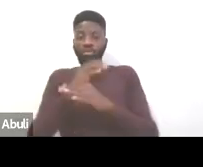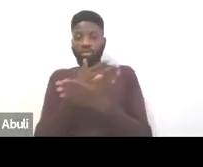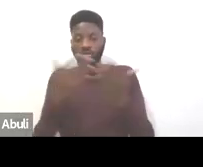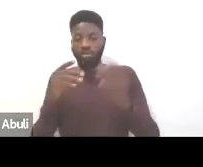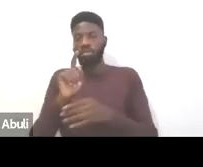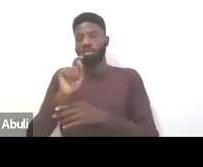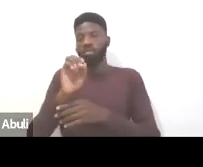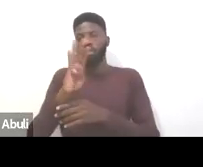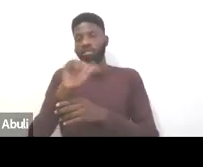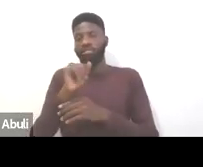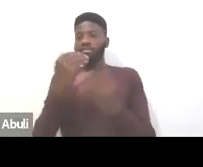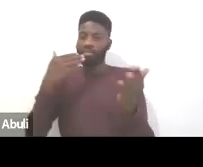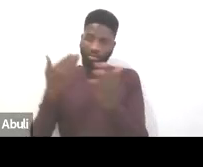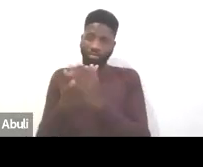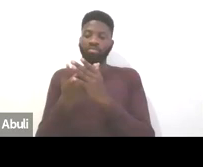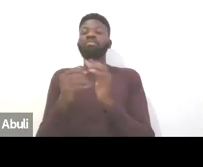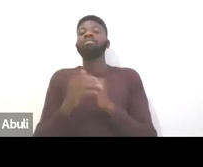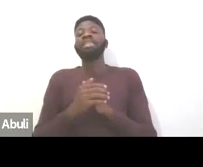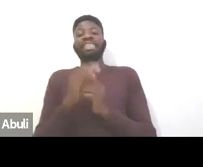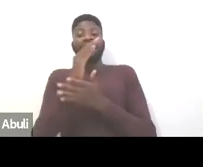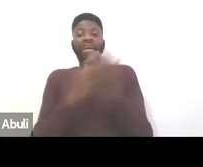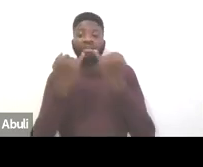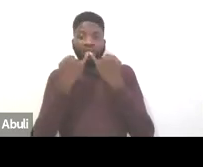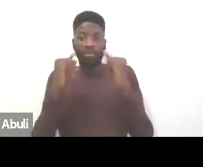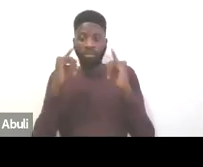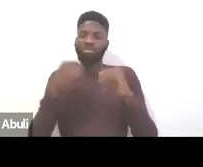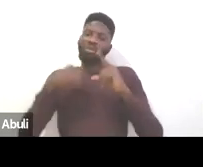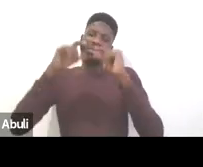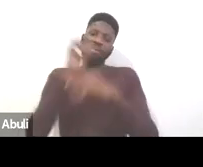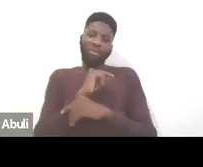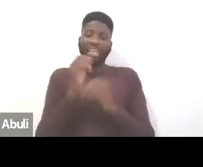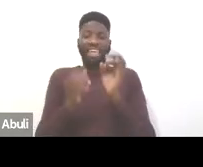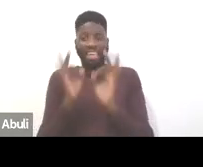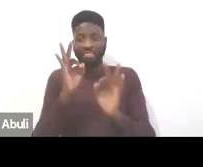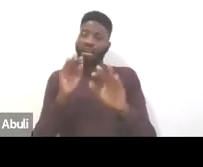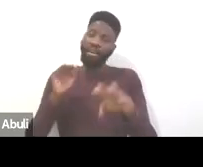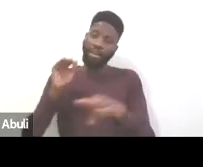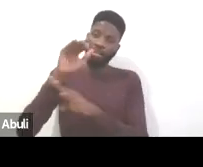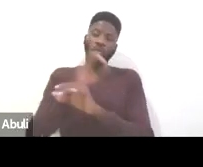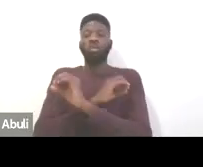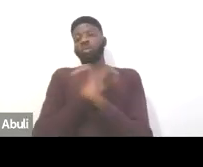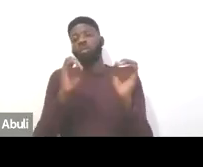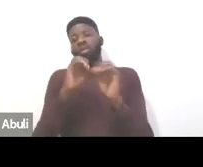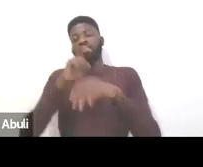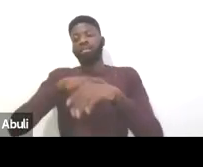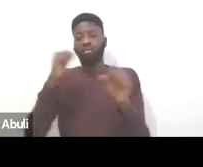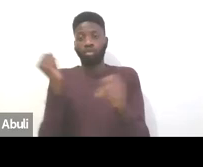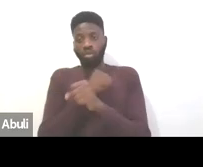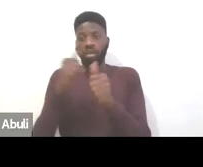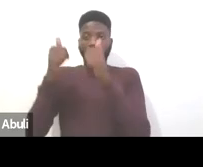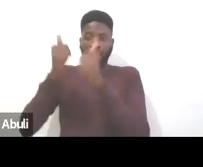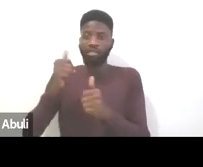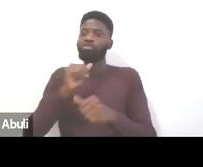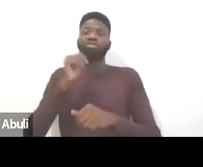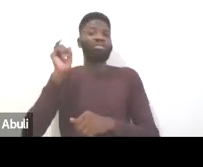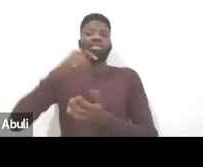for highlighting that. I said some information, if it's not required for you to give in the job advertisement, do not